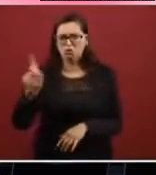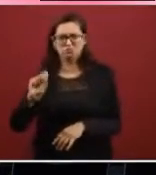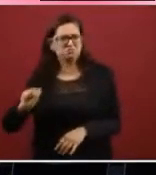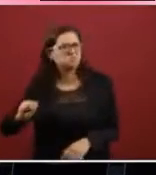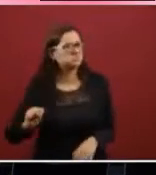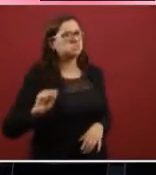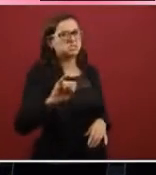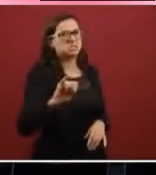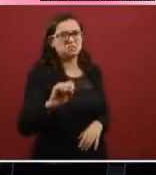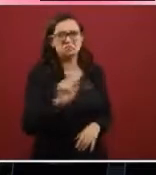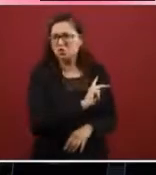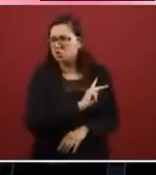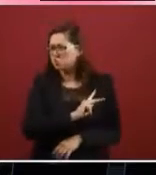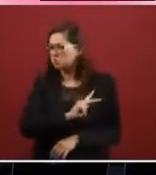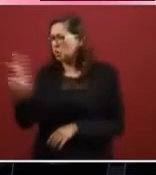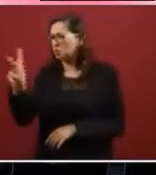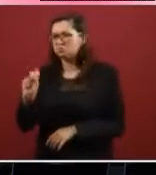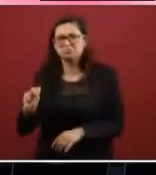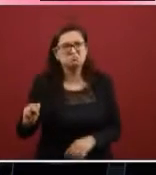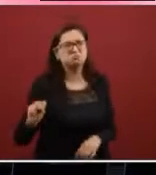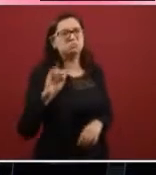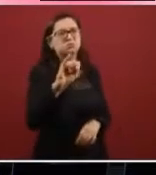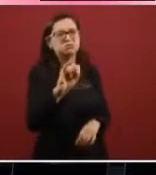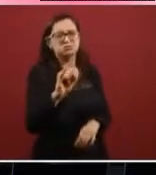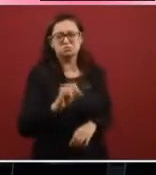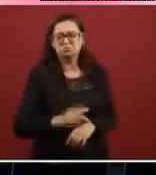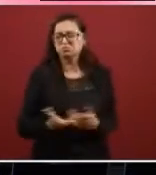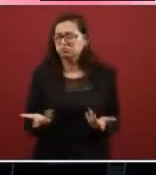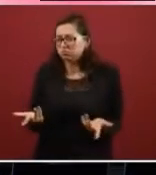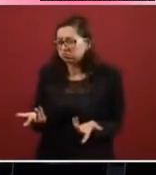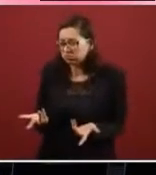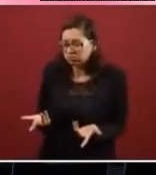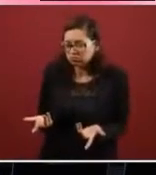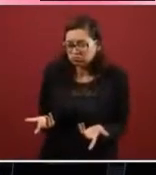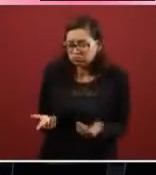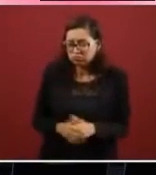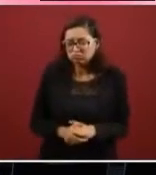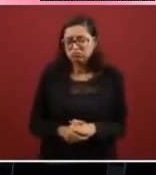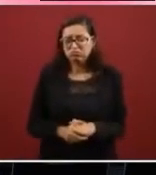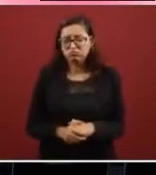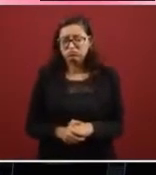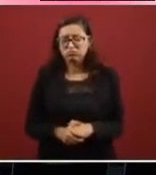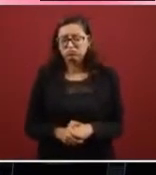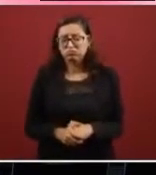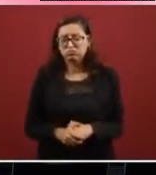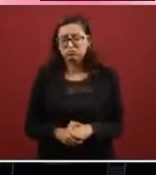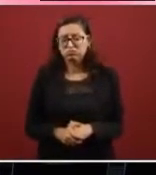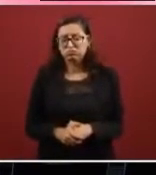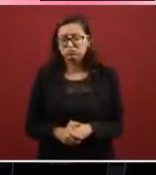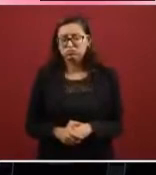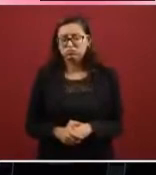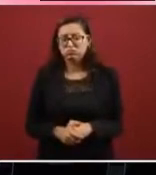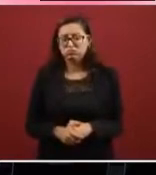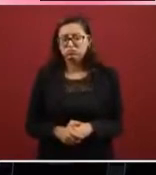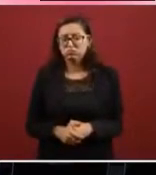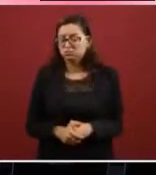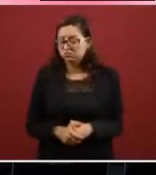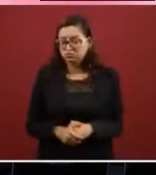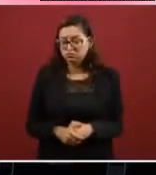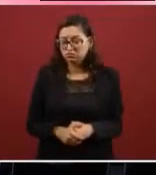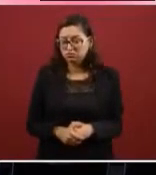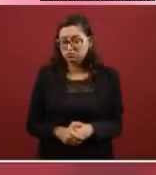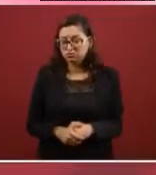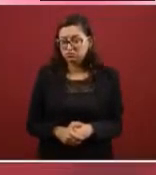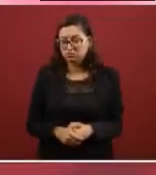opposition. Todos a favor. Everybody was in favor. Entonces, So therefore, pues eso me